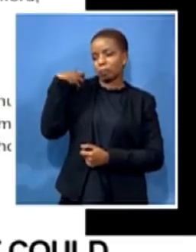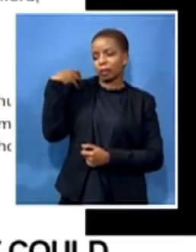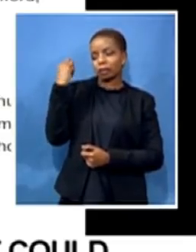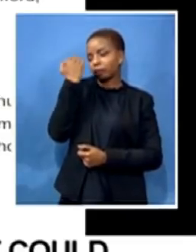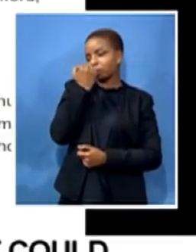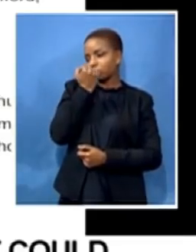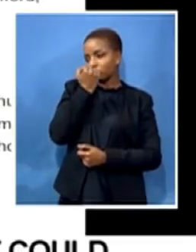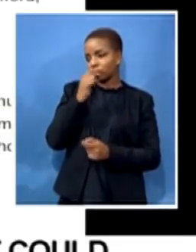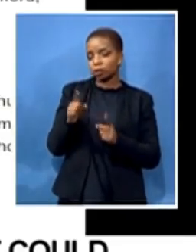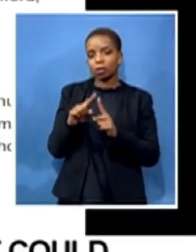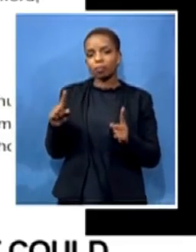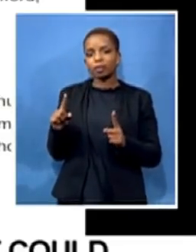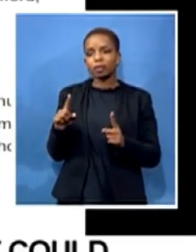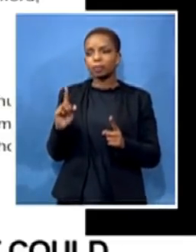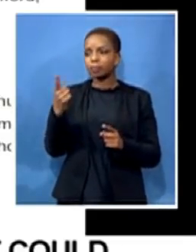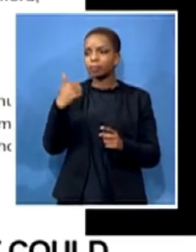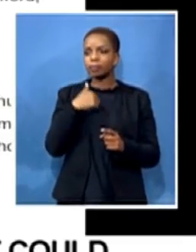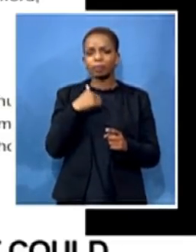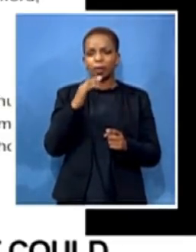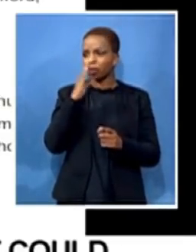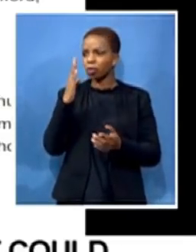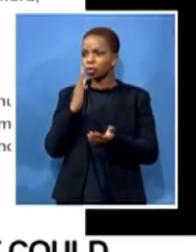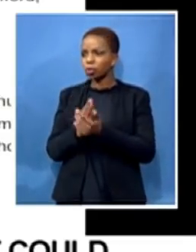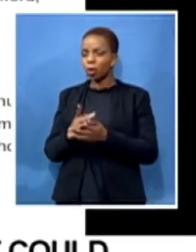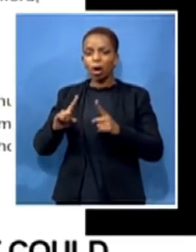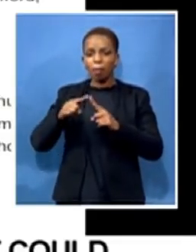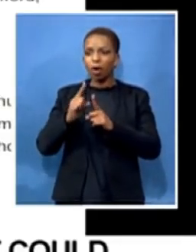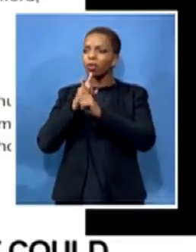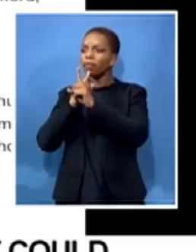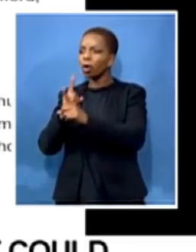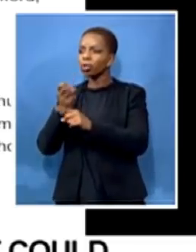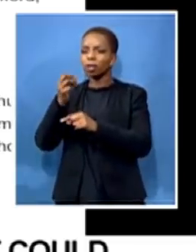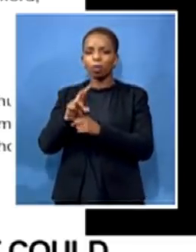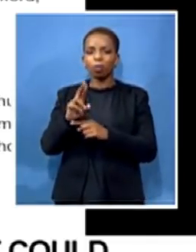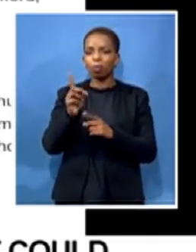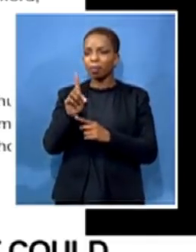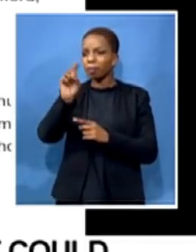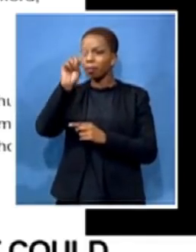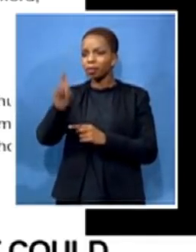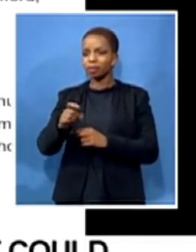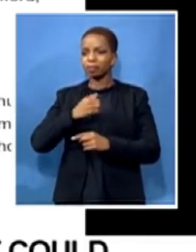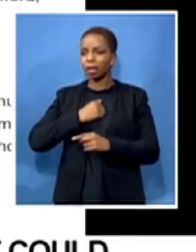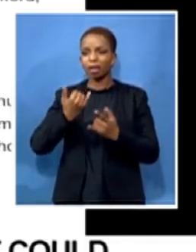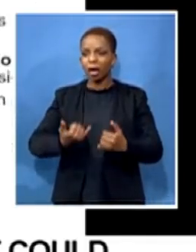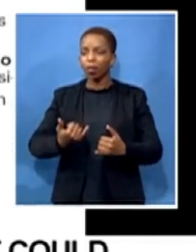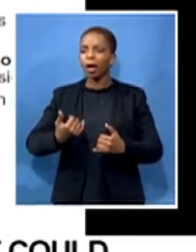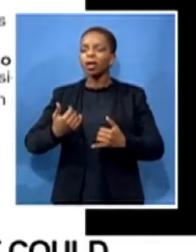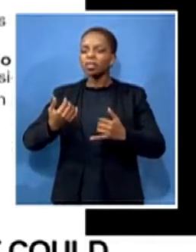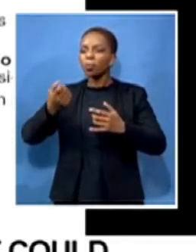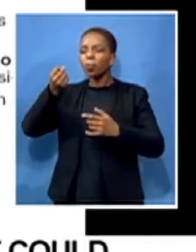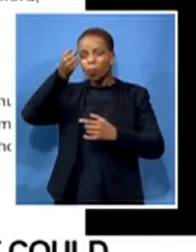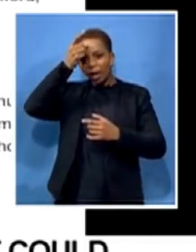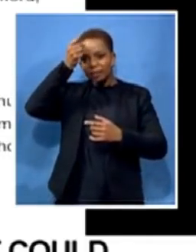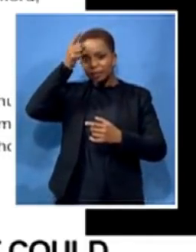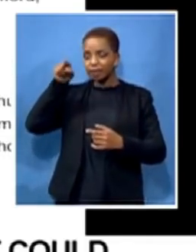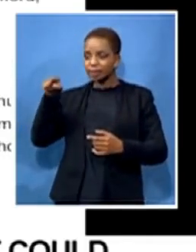whether this is a point of order. Just a question. We now understand that the Minister needs to be at another place